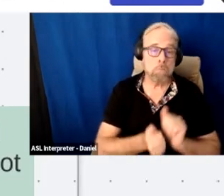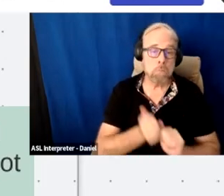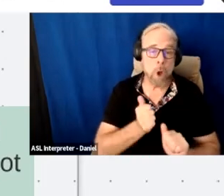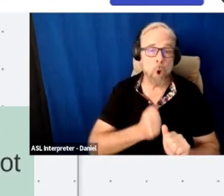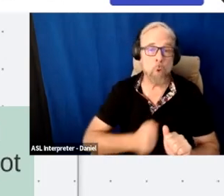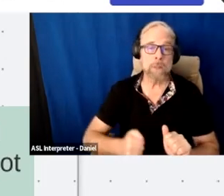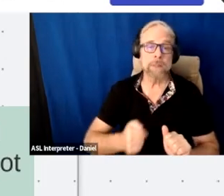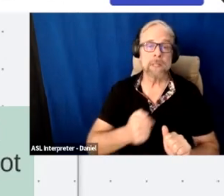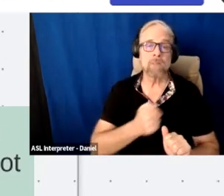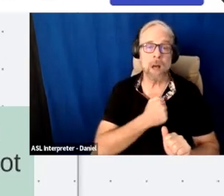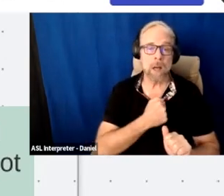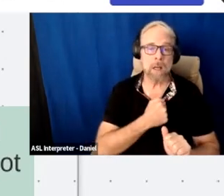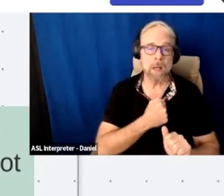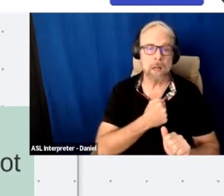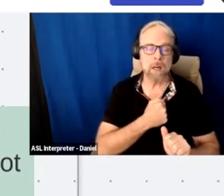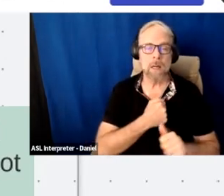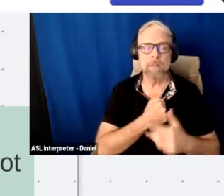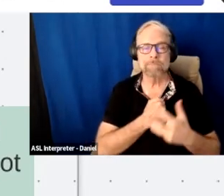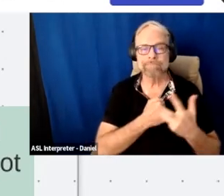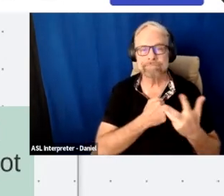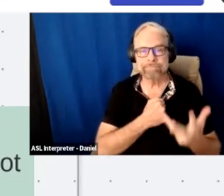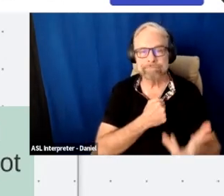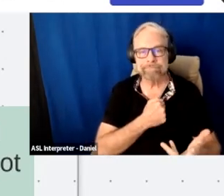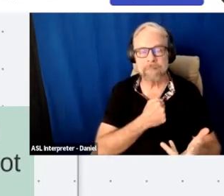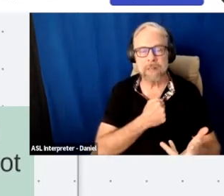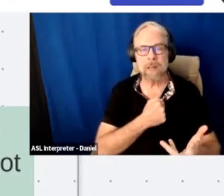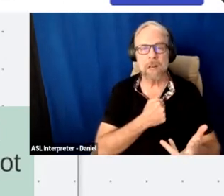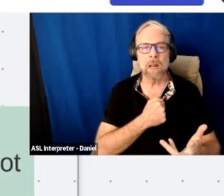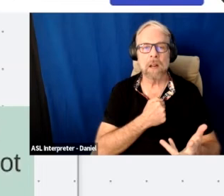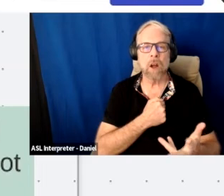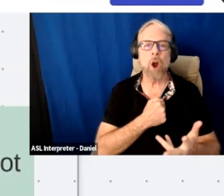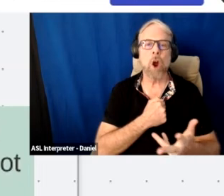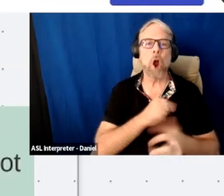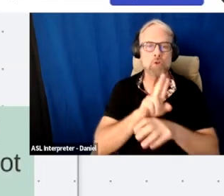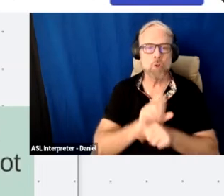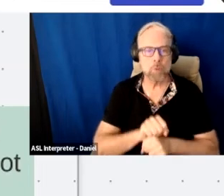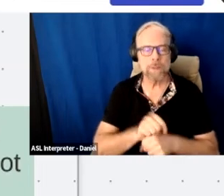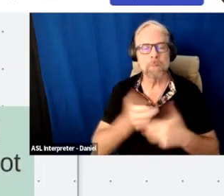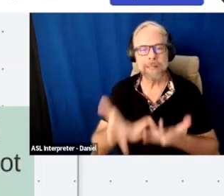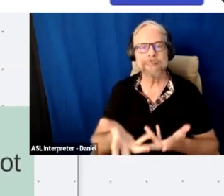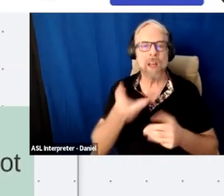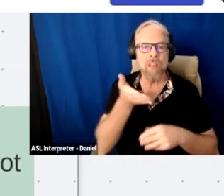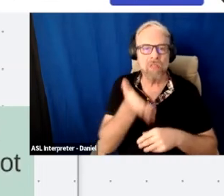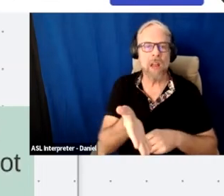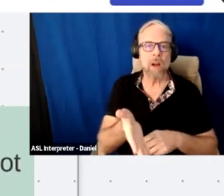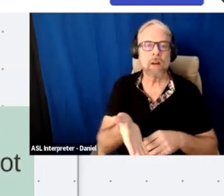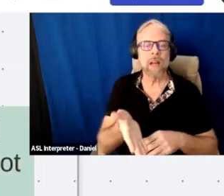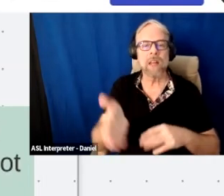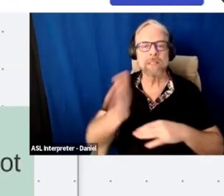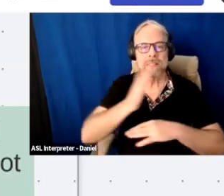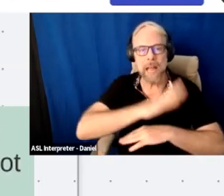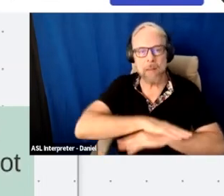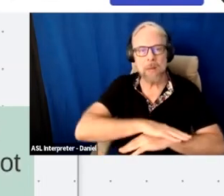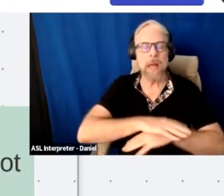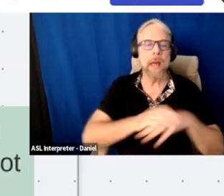are, fluent in being at the table. Most of us who are here today are fluent in how do you be at the table